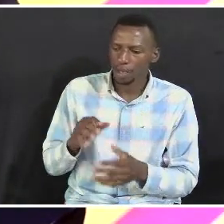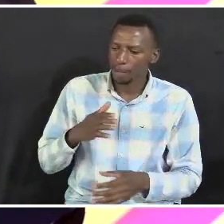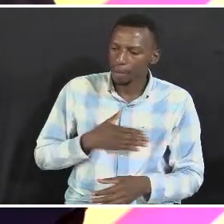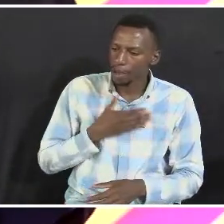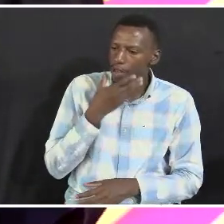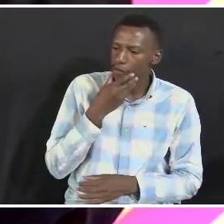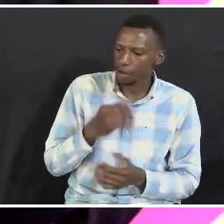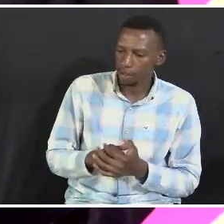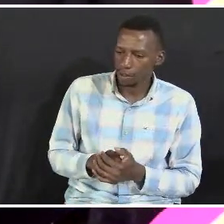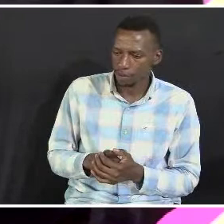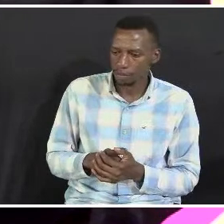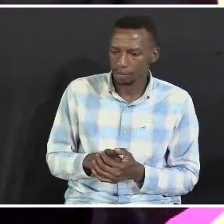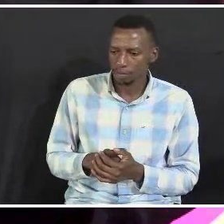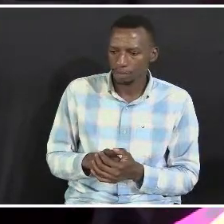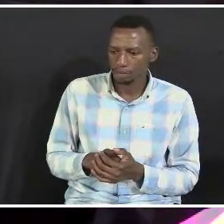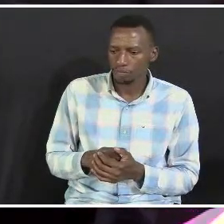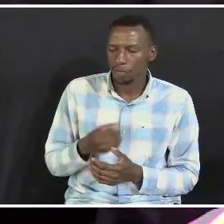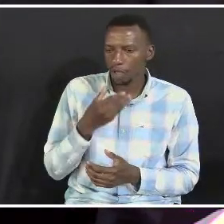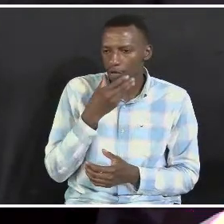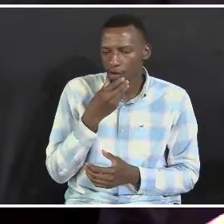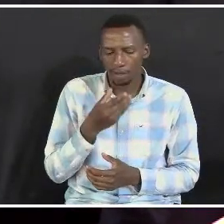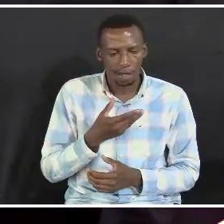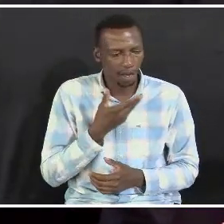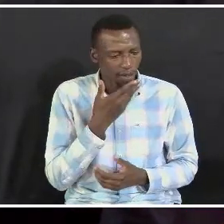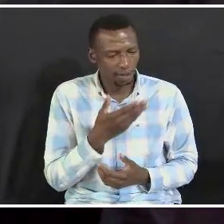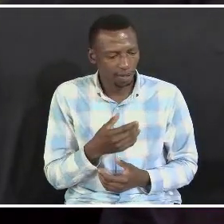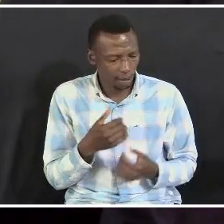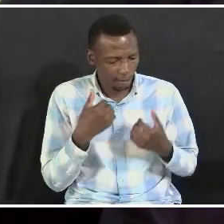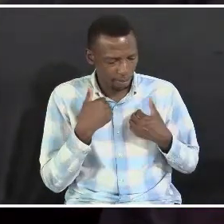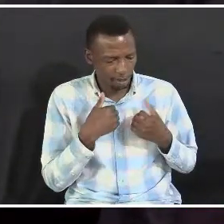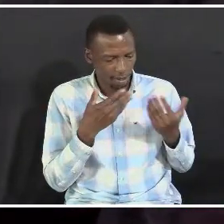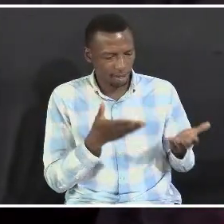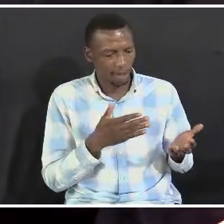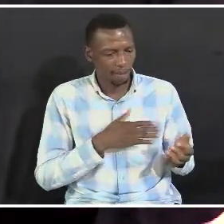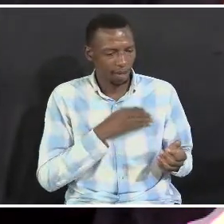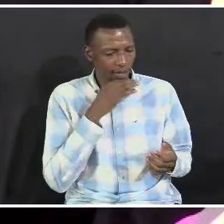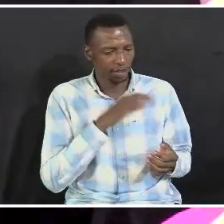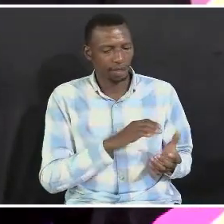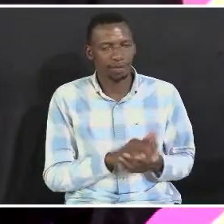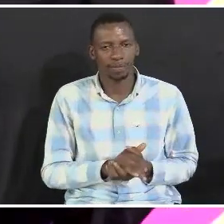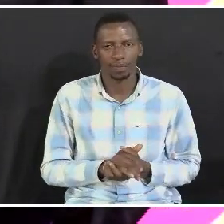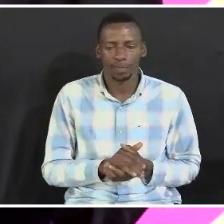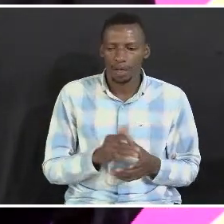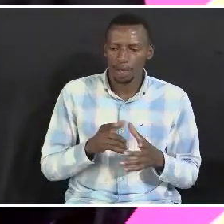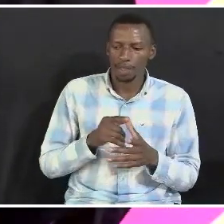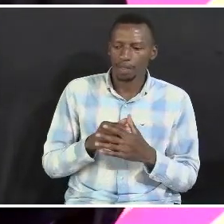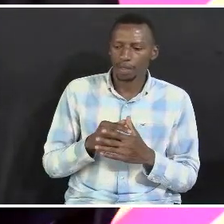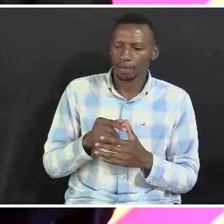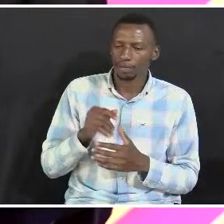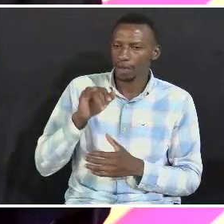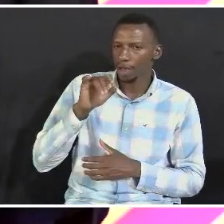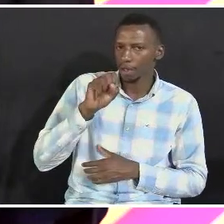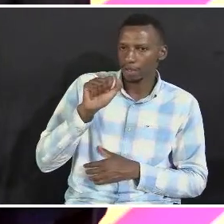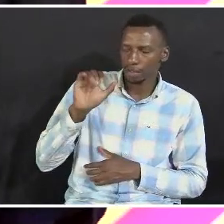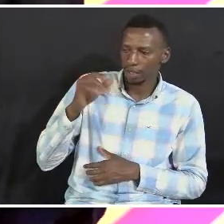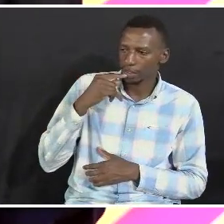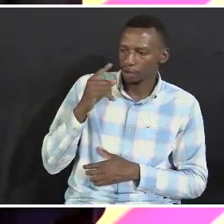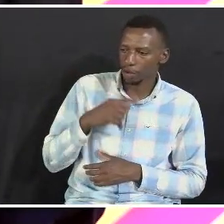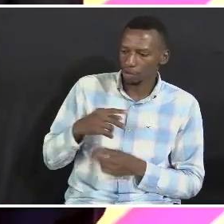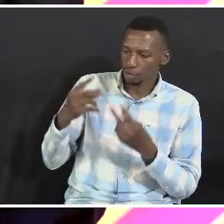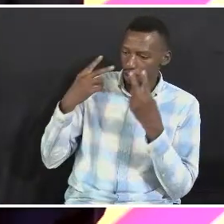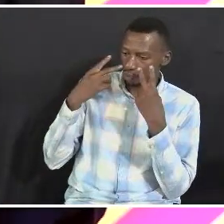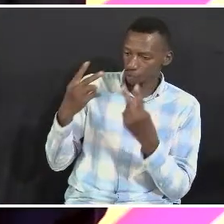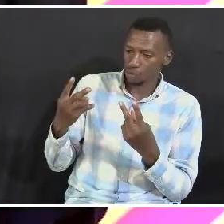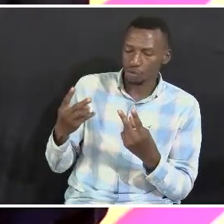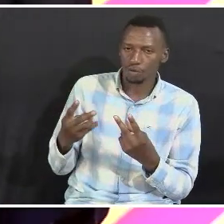said, here I am, my son. Then he said, look, the fire